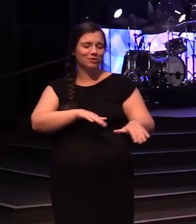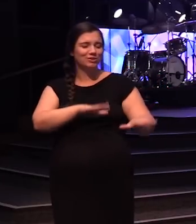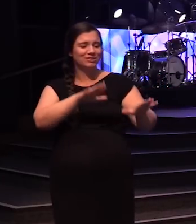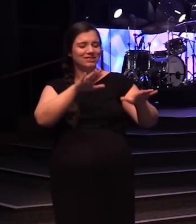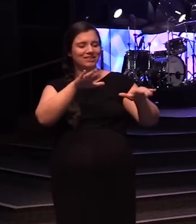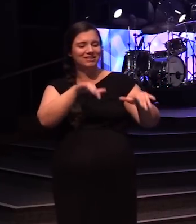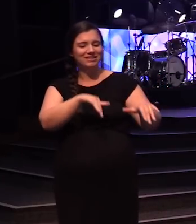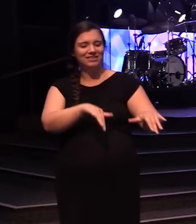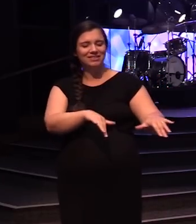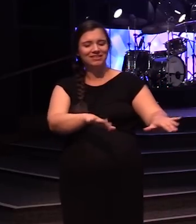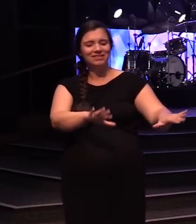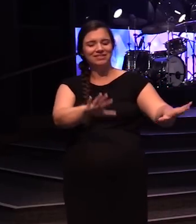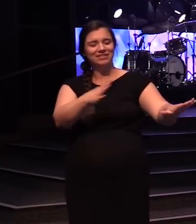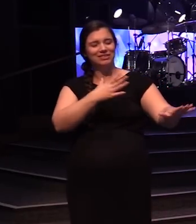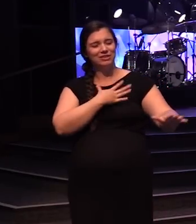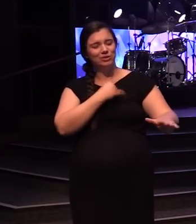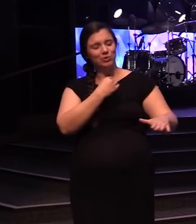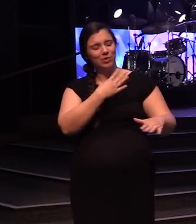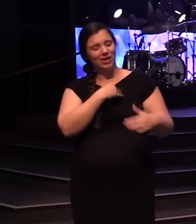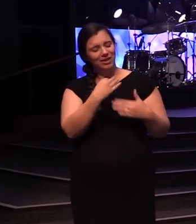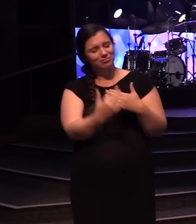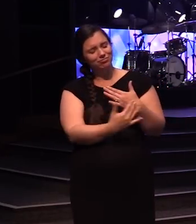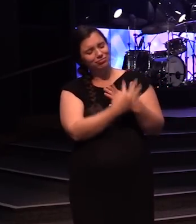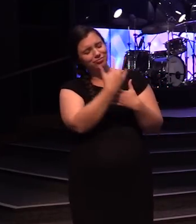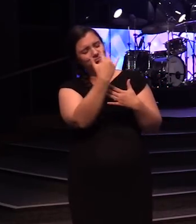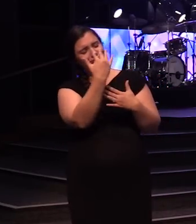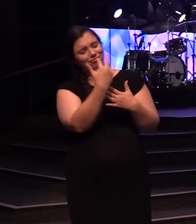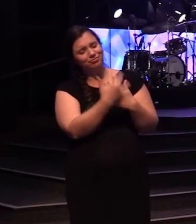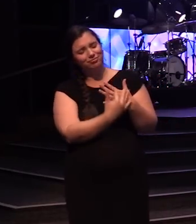oceans white with foam.